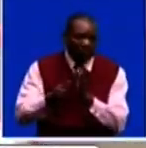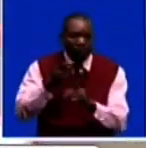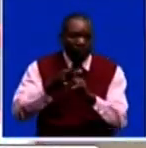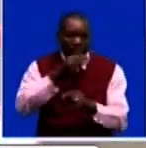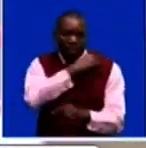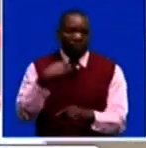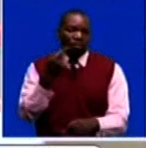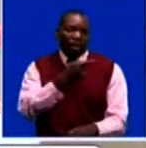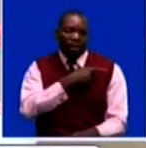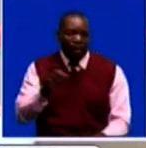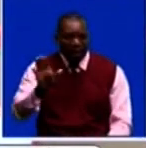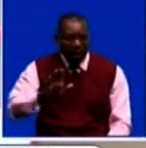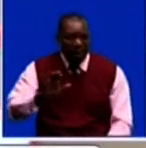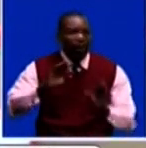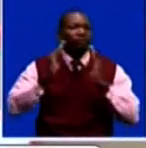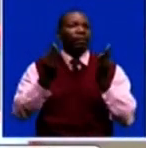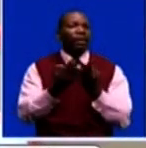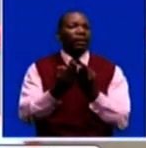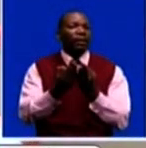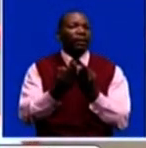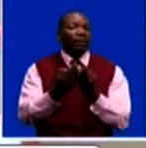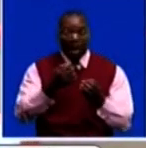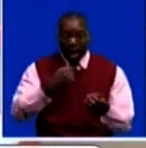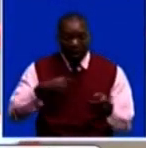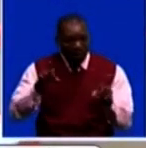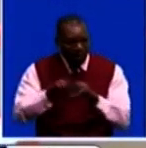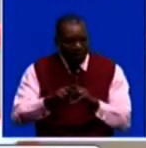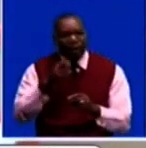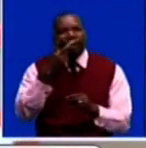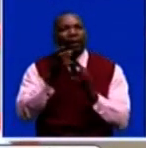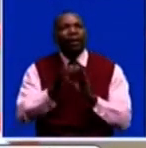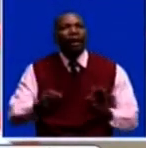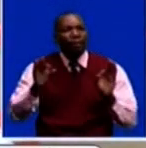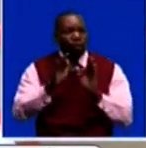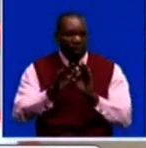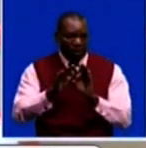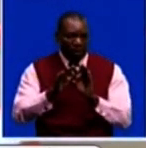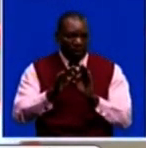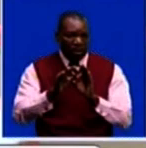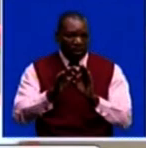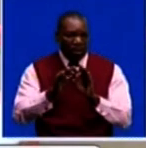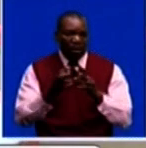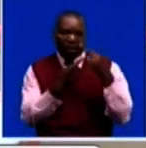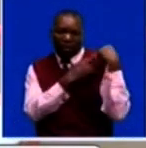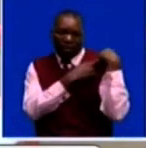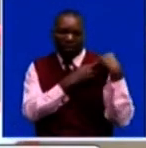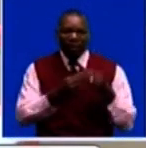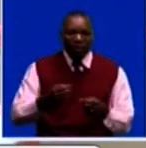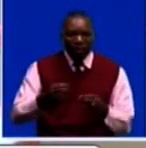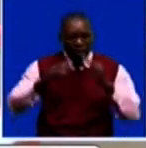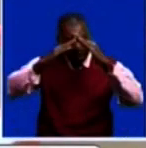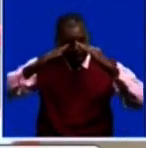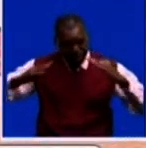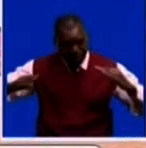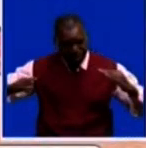Kabanda. My family and I considered it courteous and our duty to contribute to this